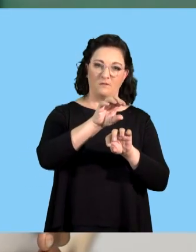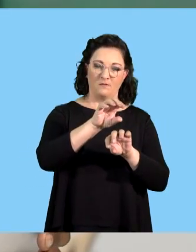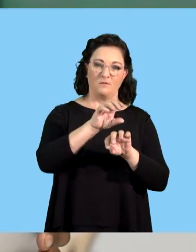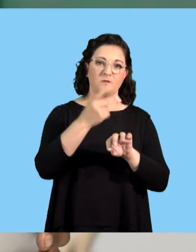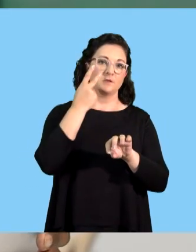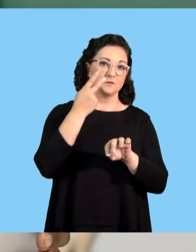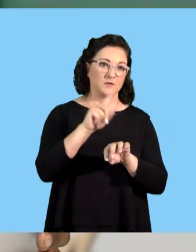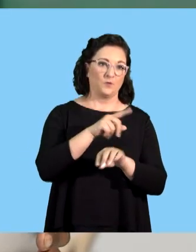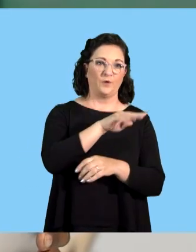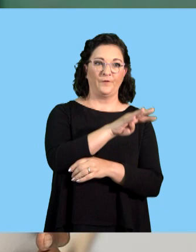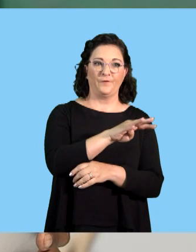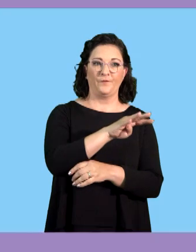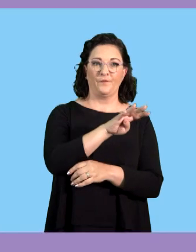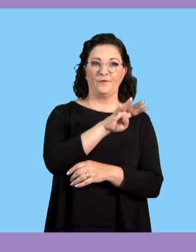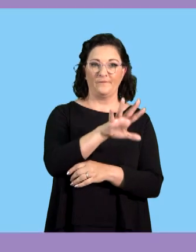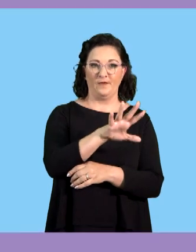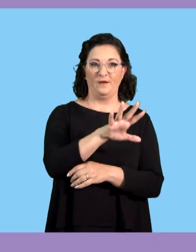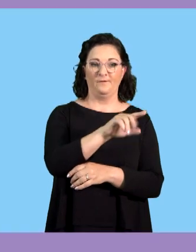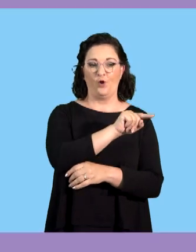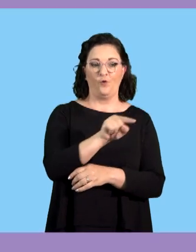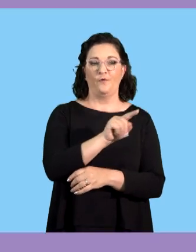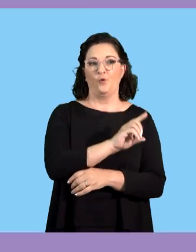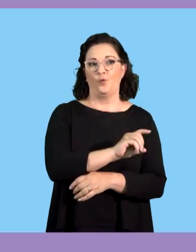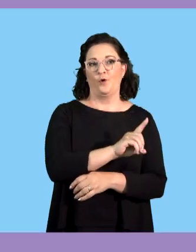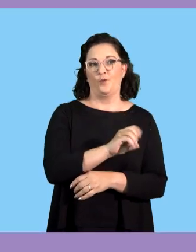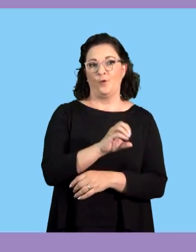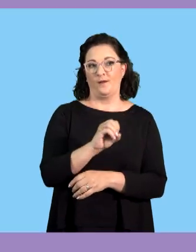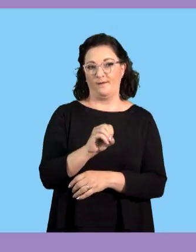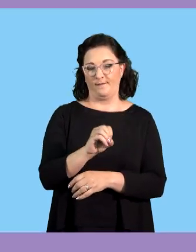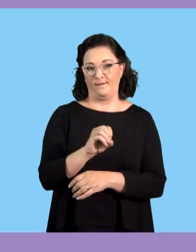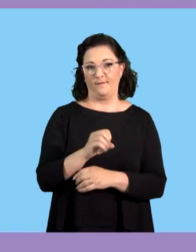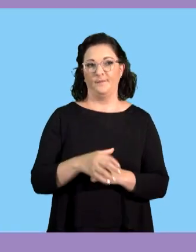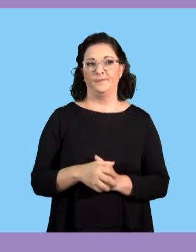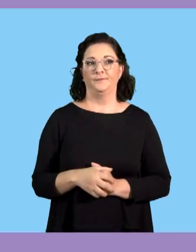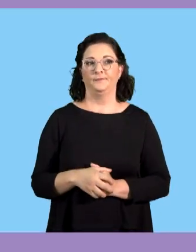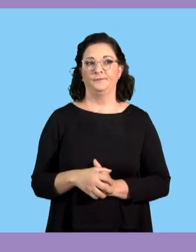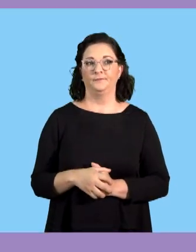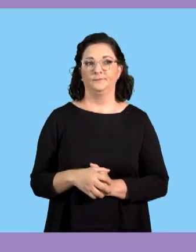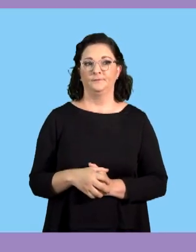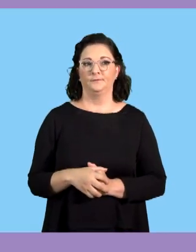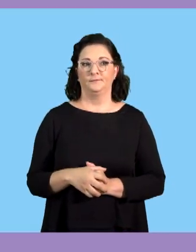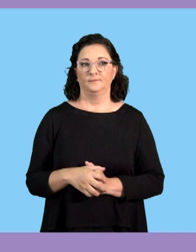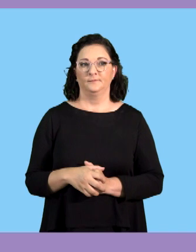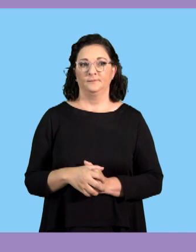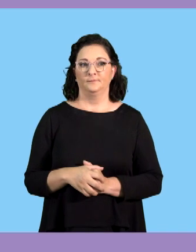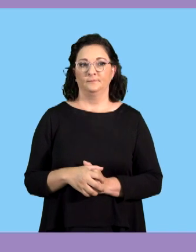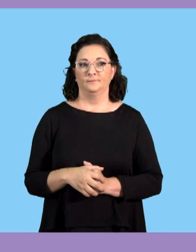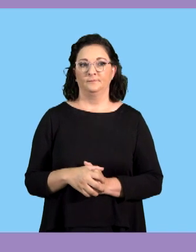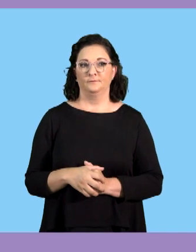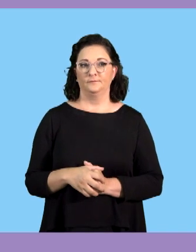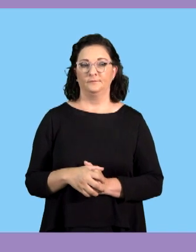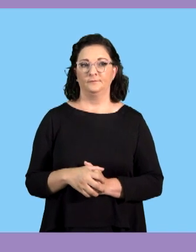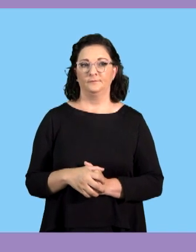So you can see this is 45 hundredths. So it's actually equals to 45 out